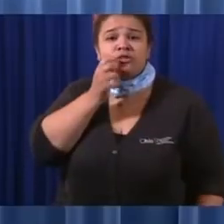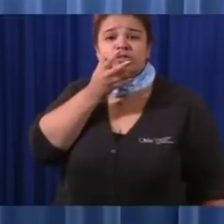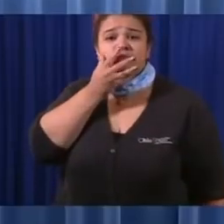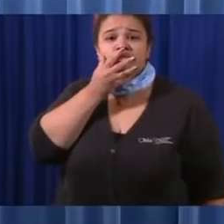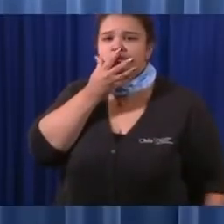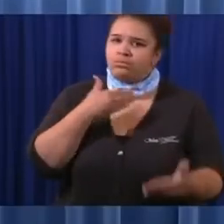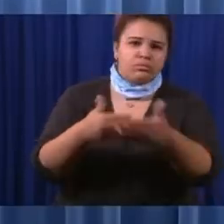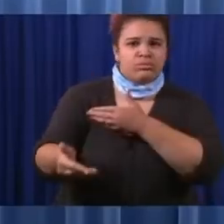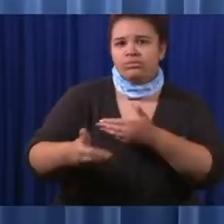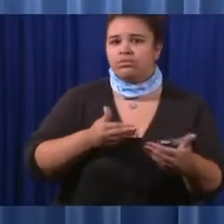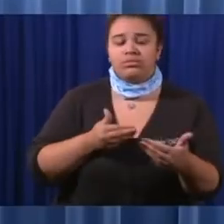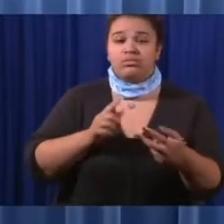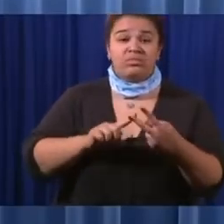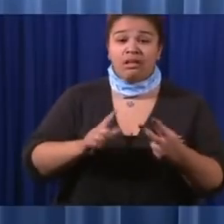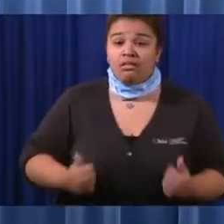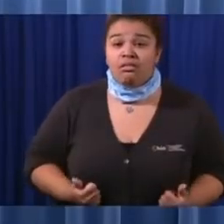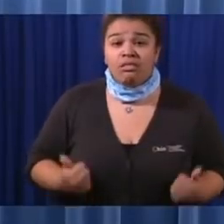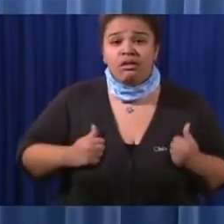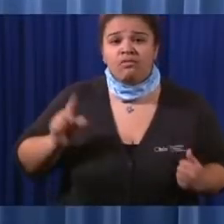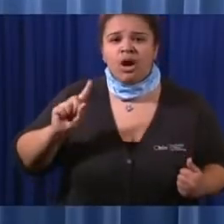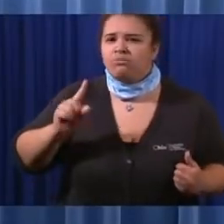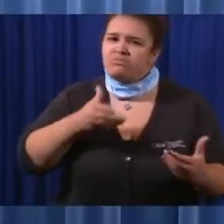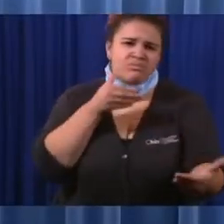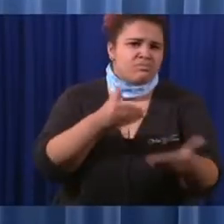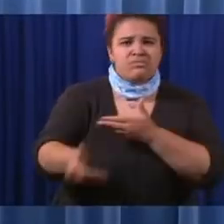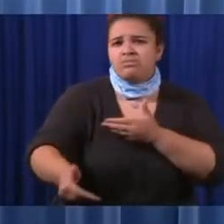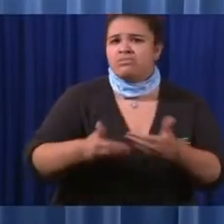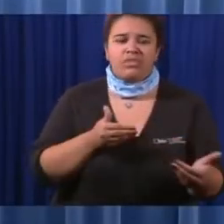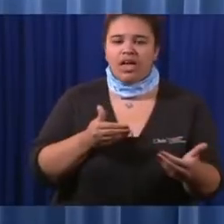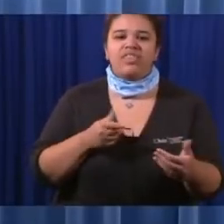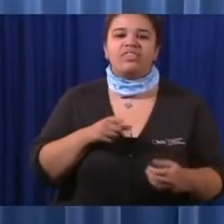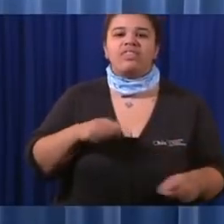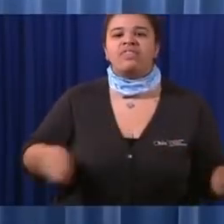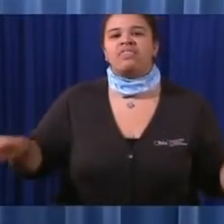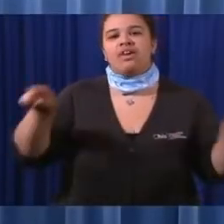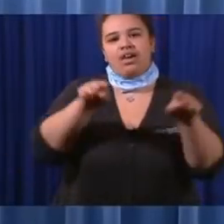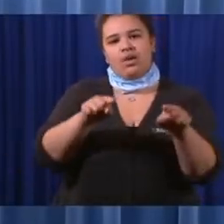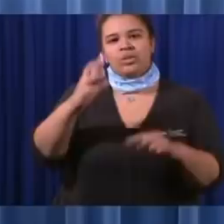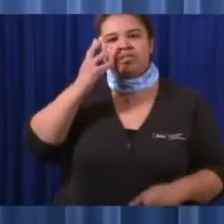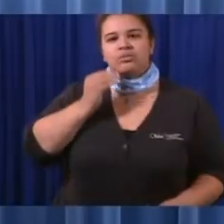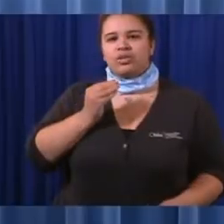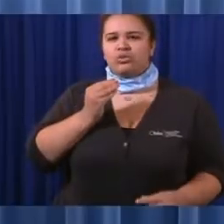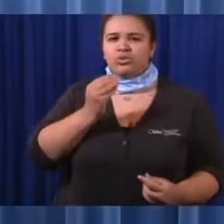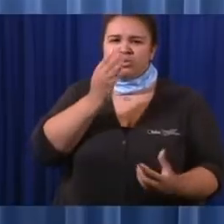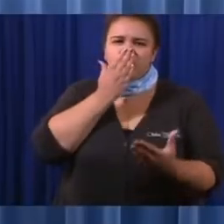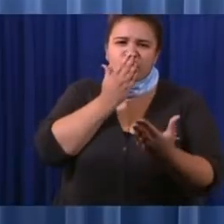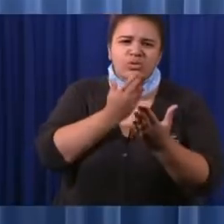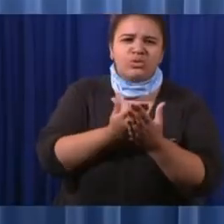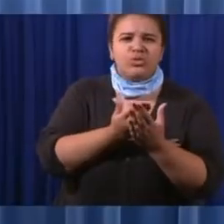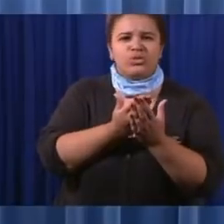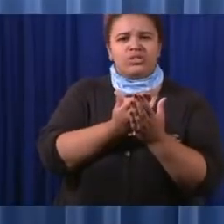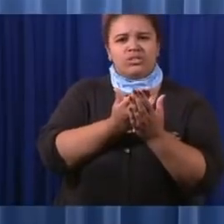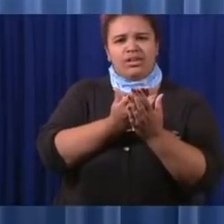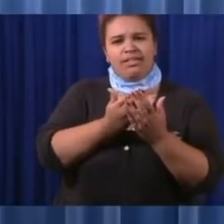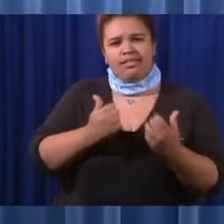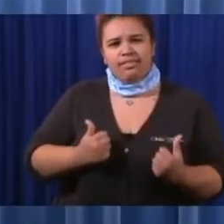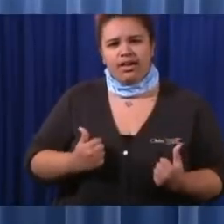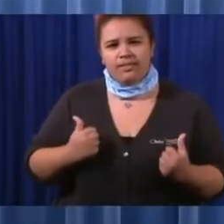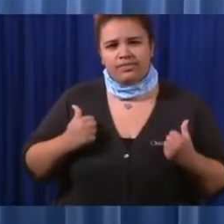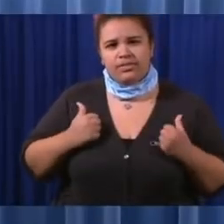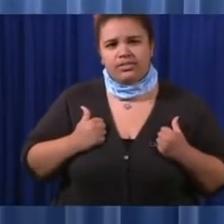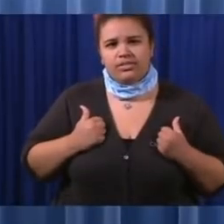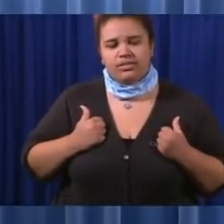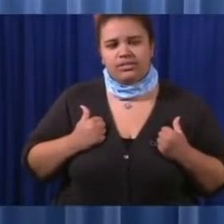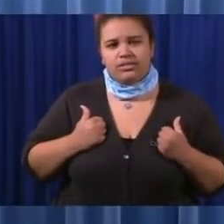same opportunity to lead healthy, productive, and fulfilling lives. The tree that Fran and I and our grandchildren and our